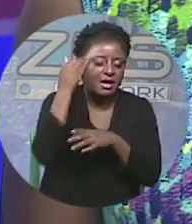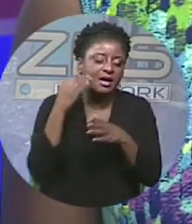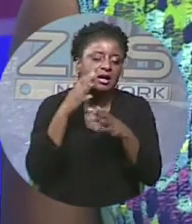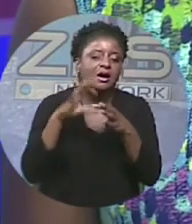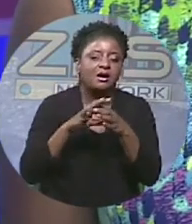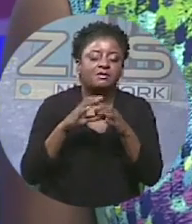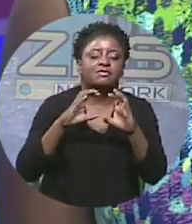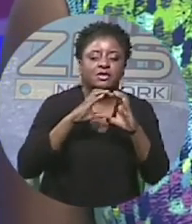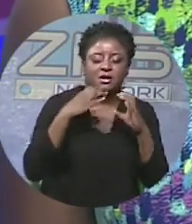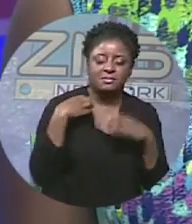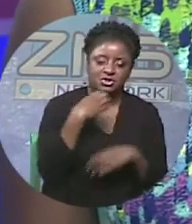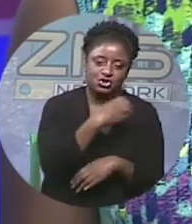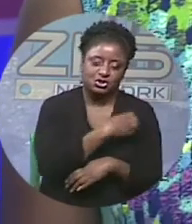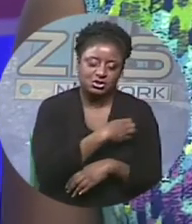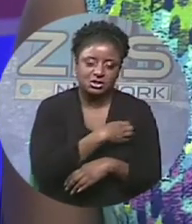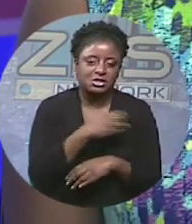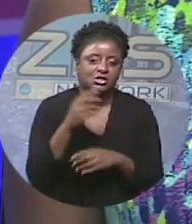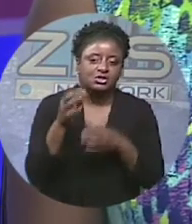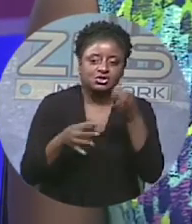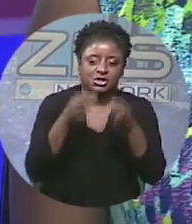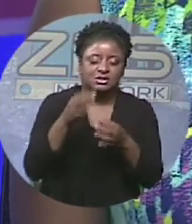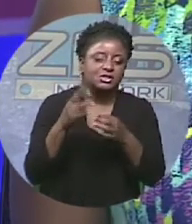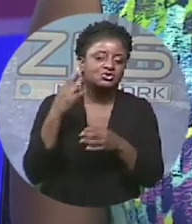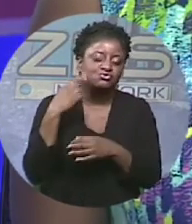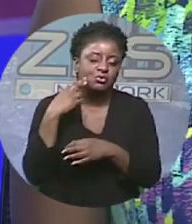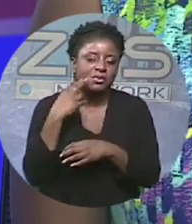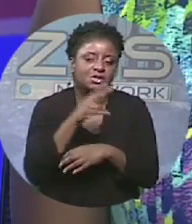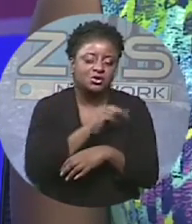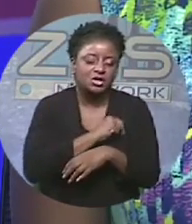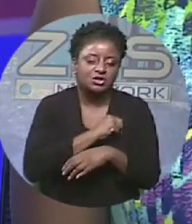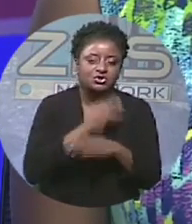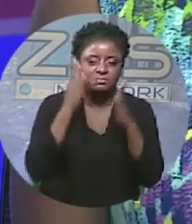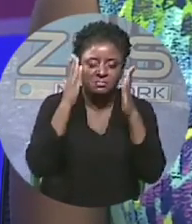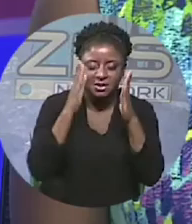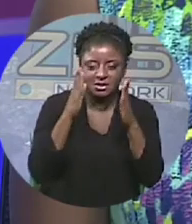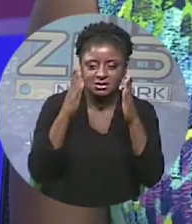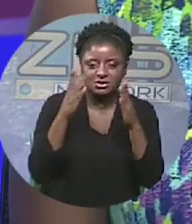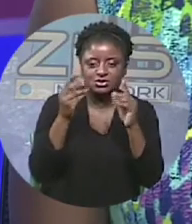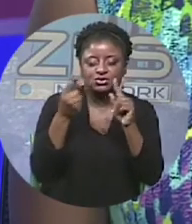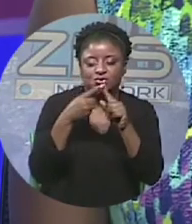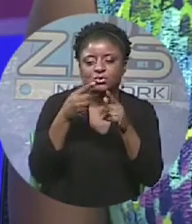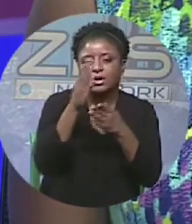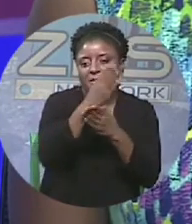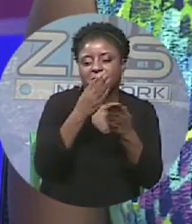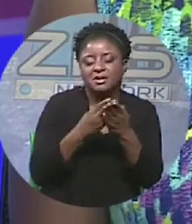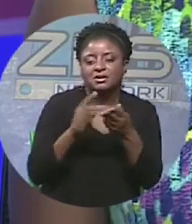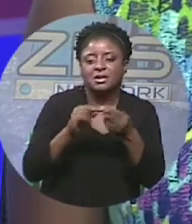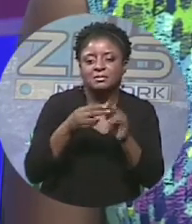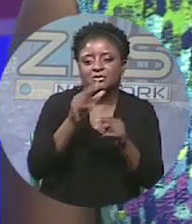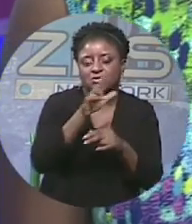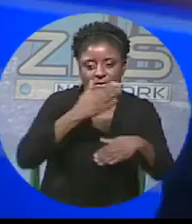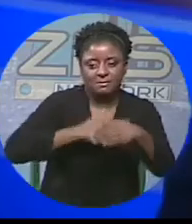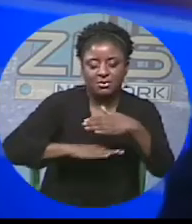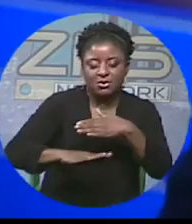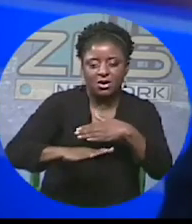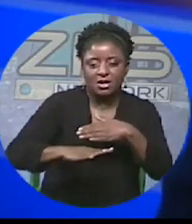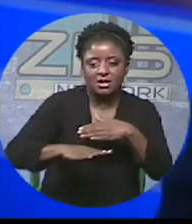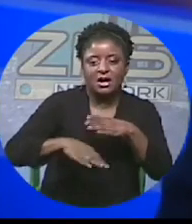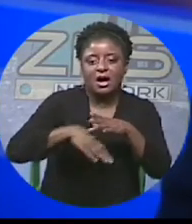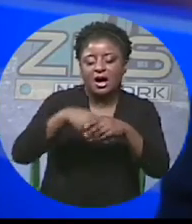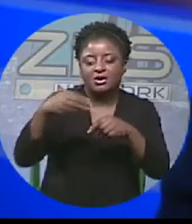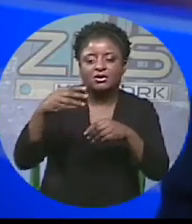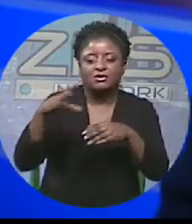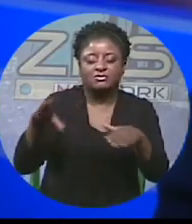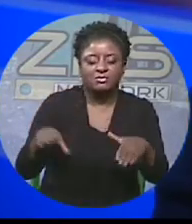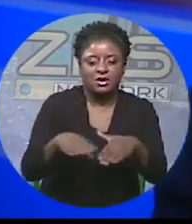paid particular attention to Bill No. 3, which refers to a man who has a child out of wedlock born to a foreigner. An unwed